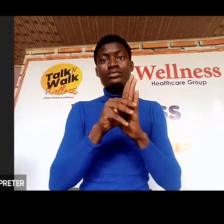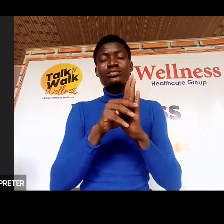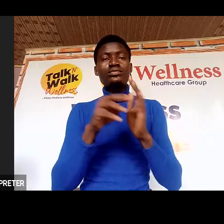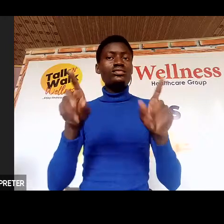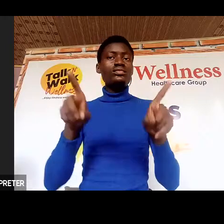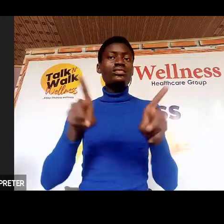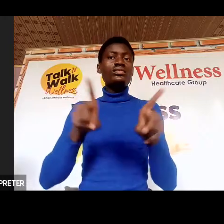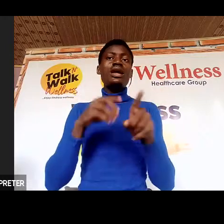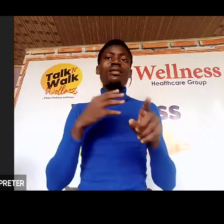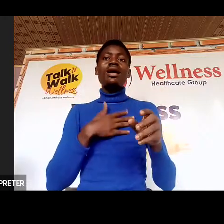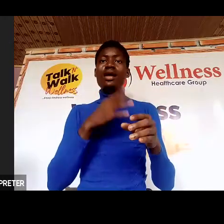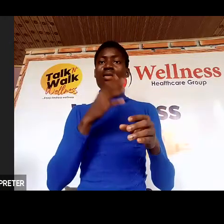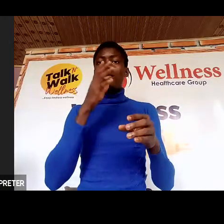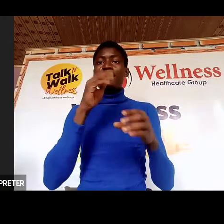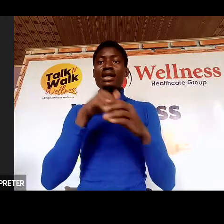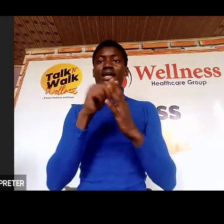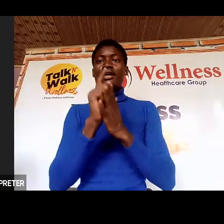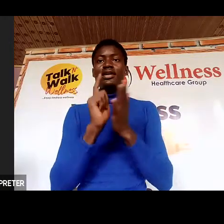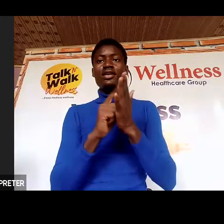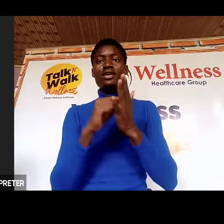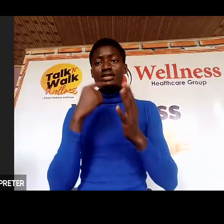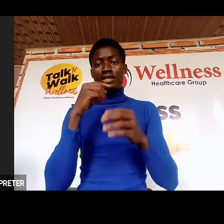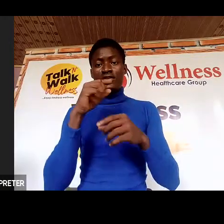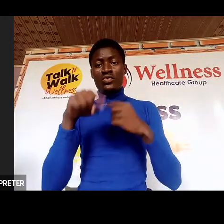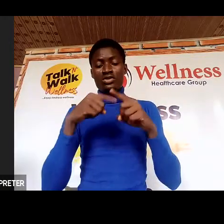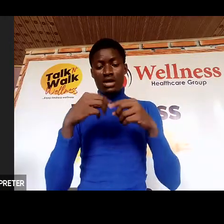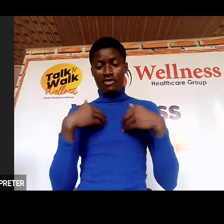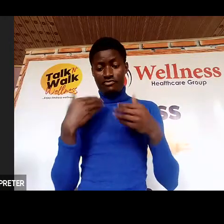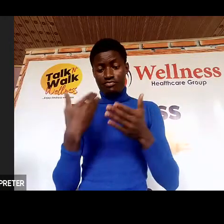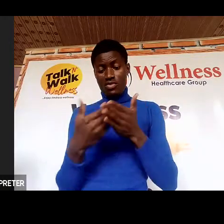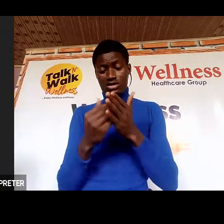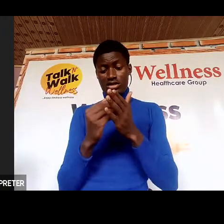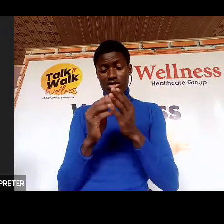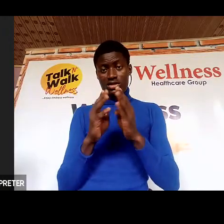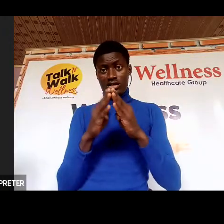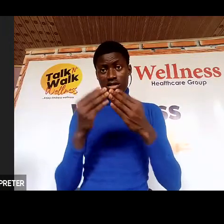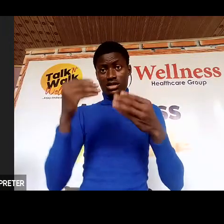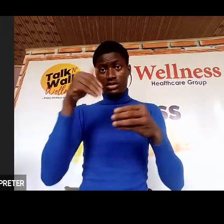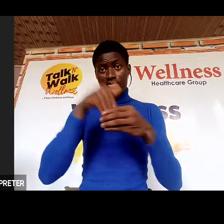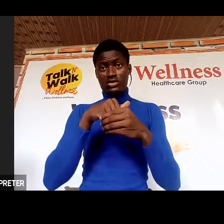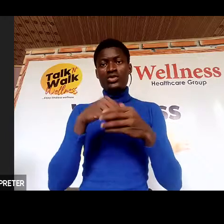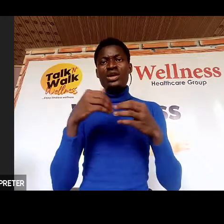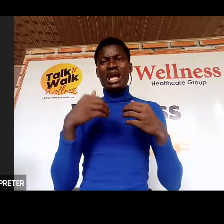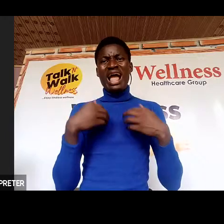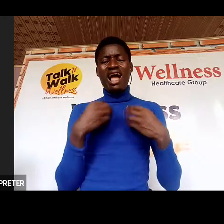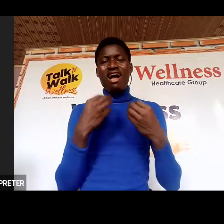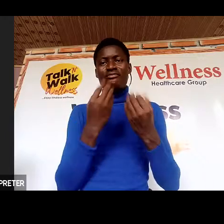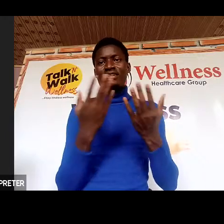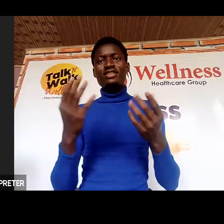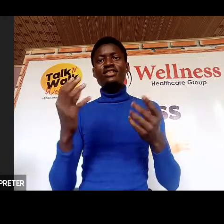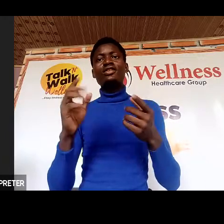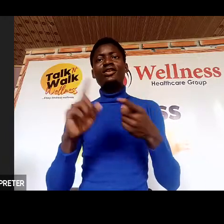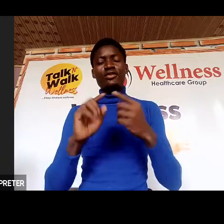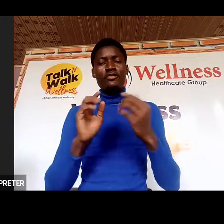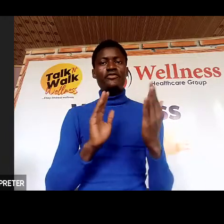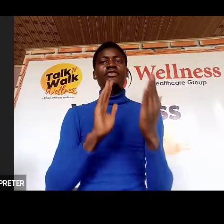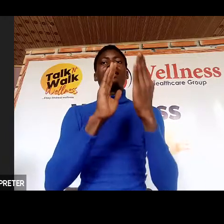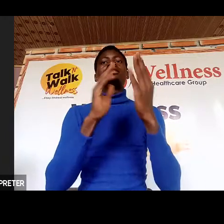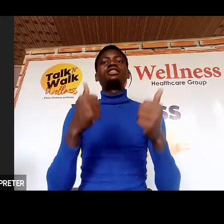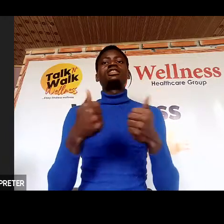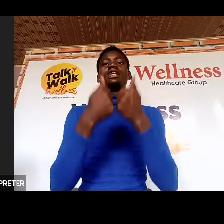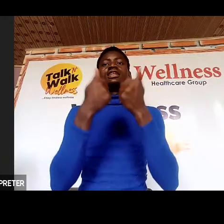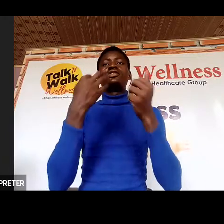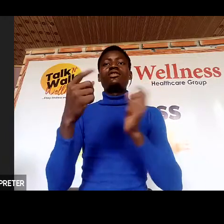have a lot of confidence to face the world and to face every challenges of the day. Let's begin to build our future and financial wealth based